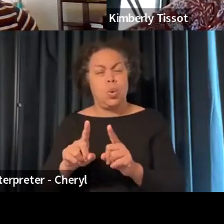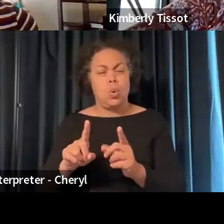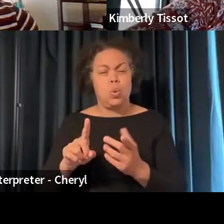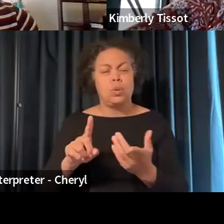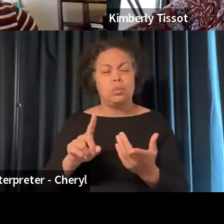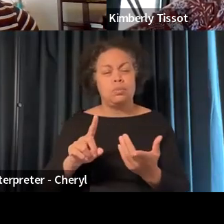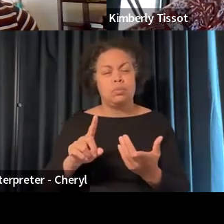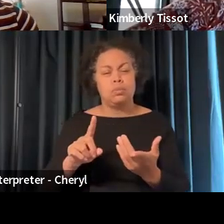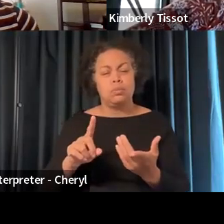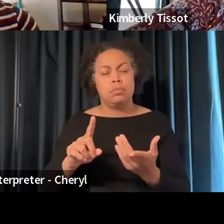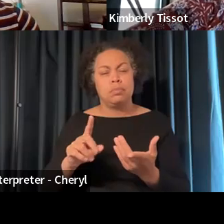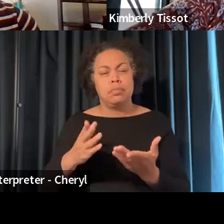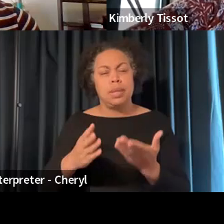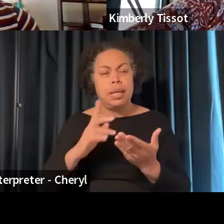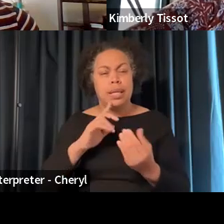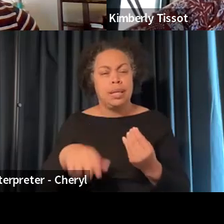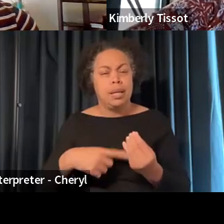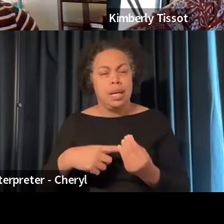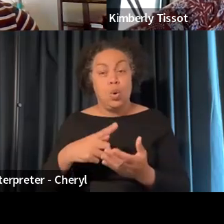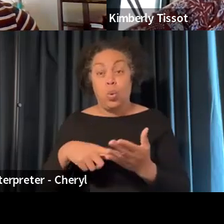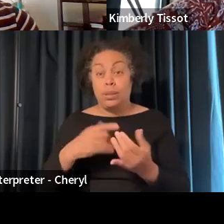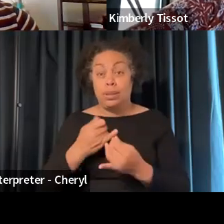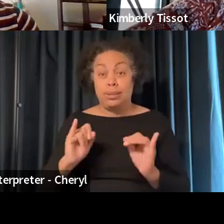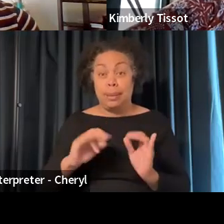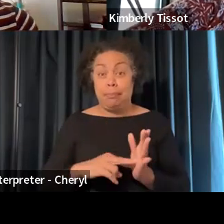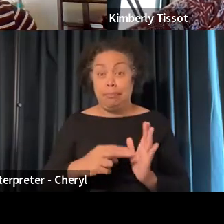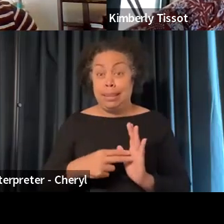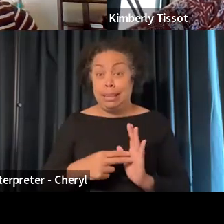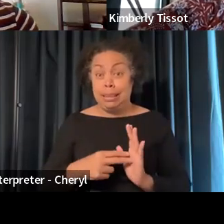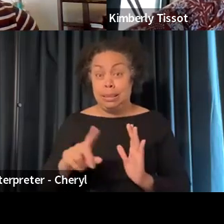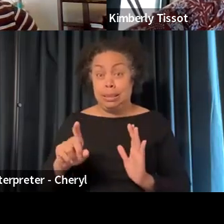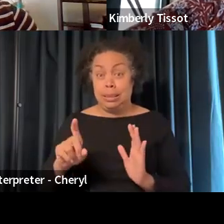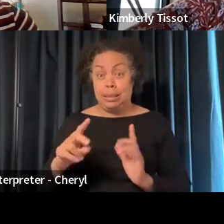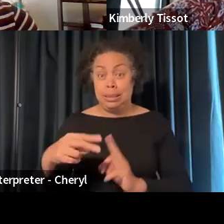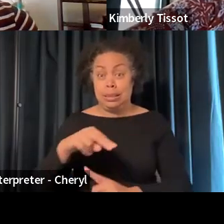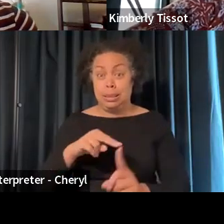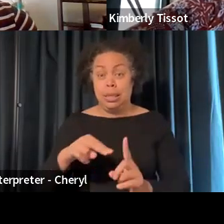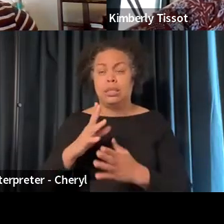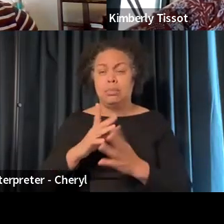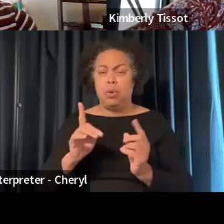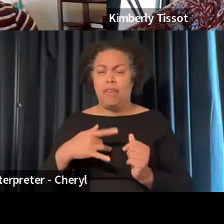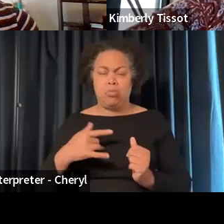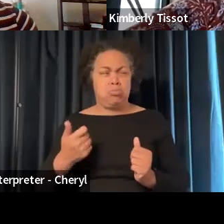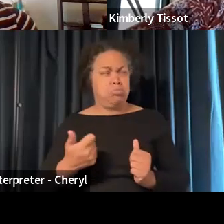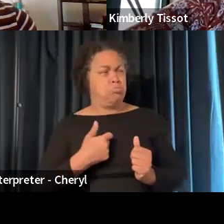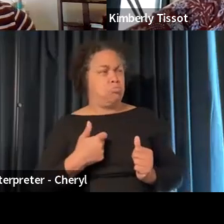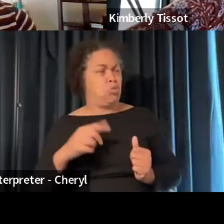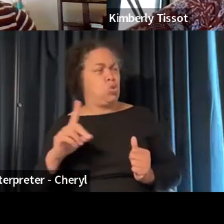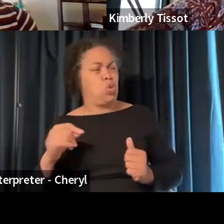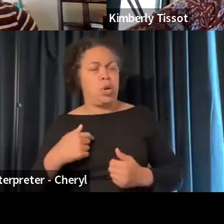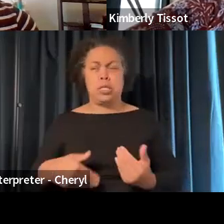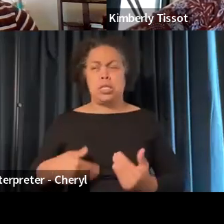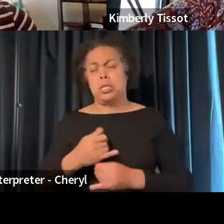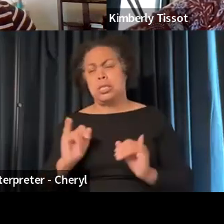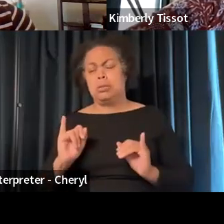what maybe independence means to some people. Some people have a like the do it on your own kind of thing. And I'm not saying that that's how we do